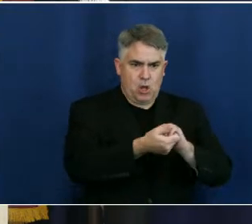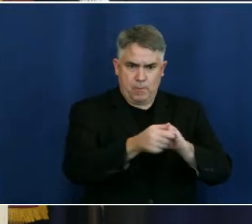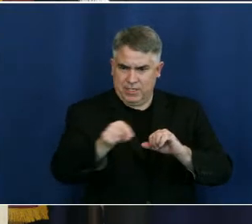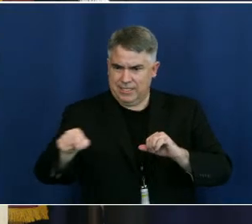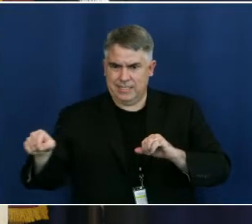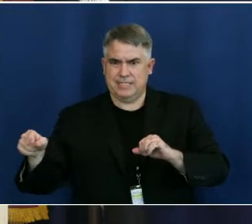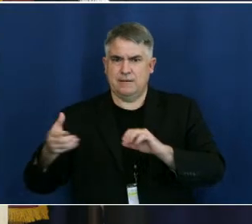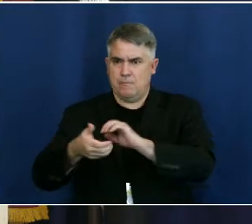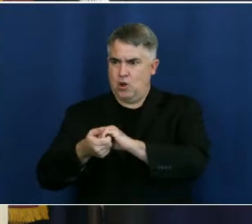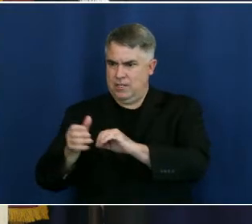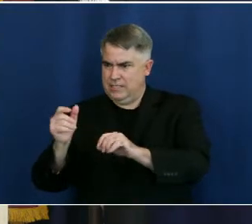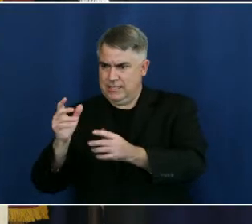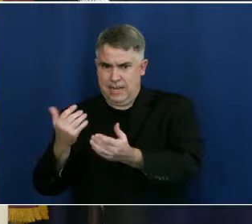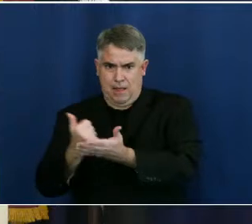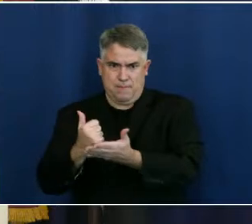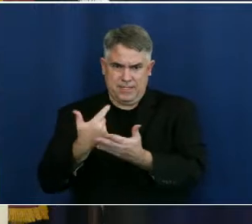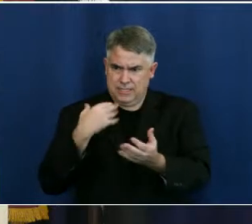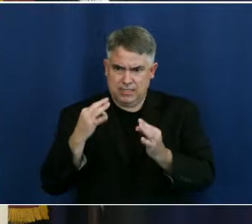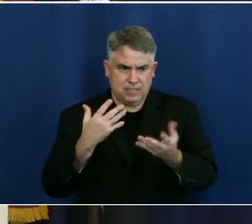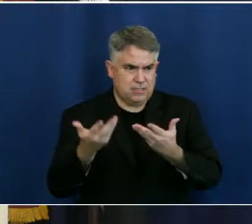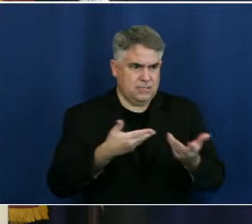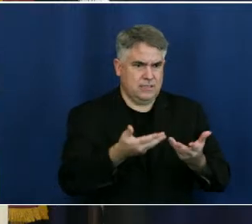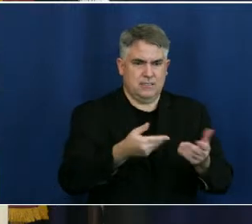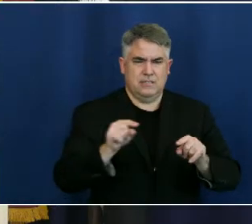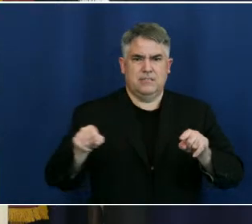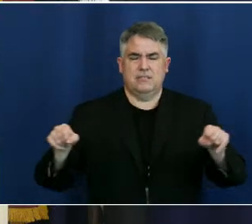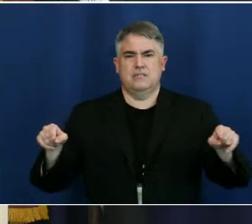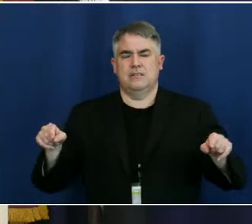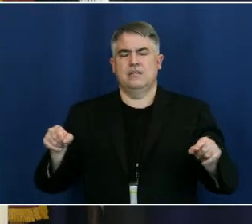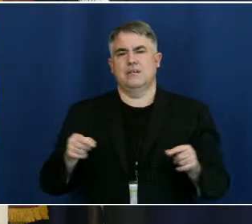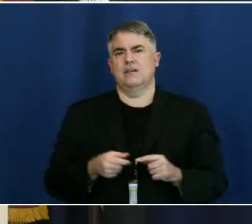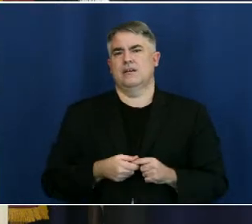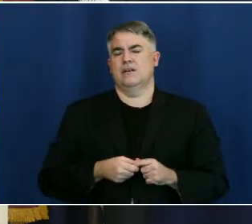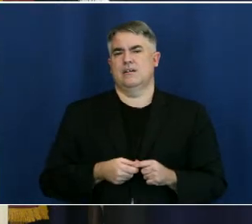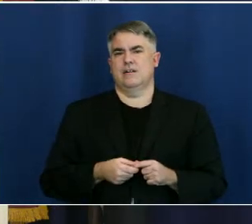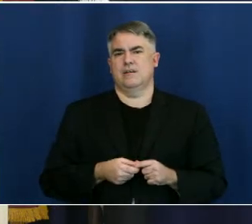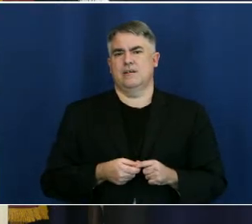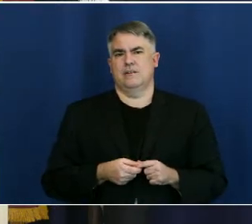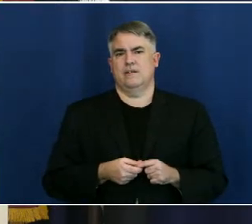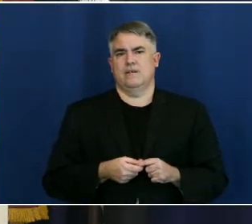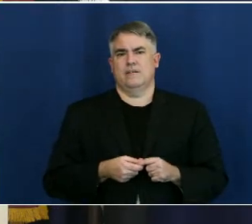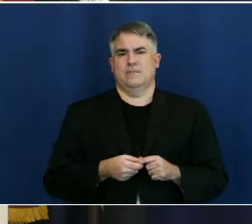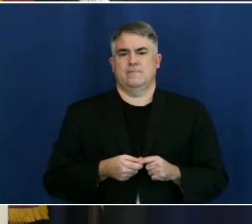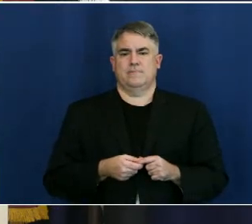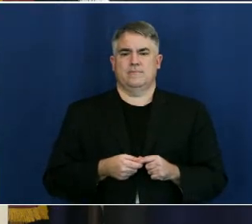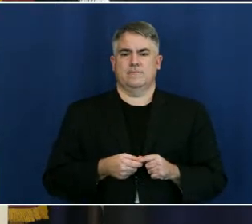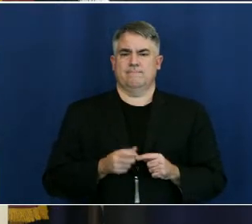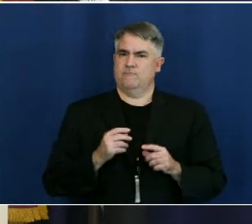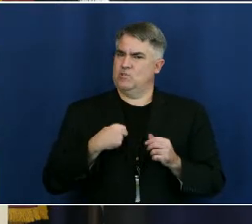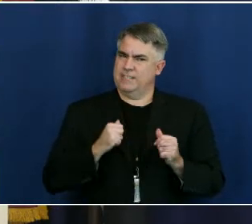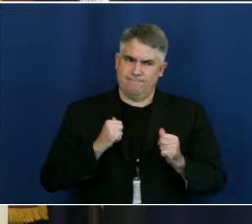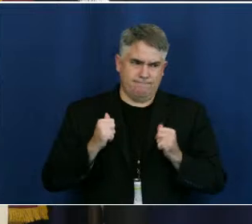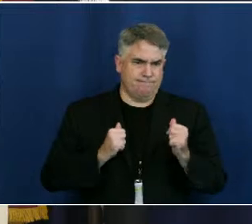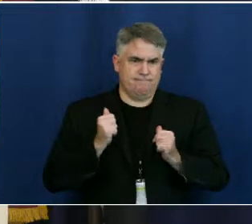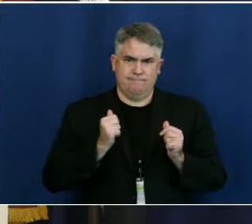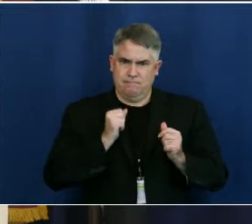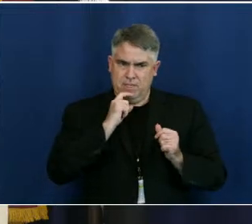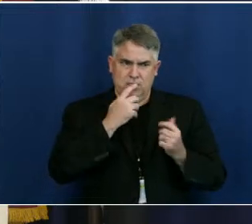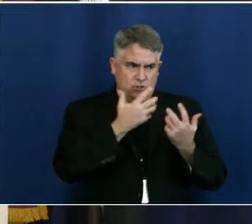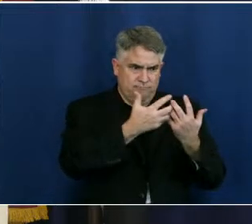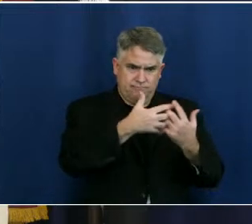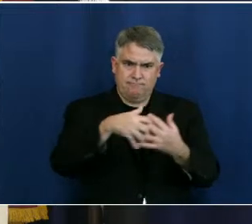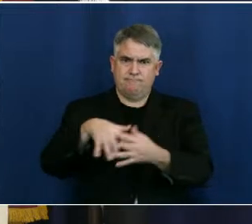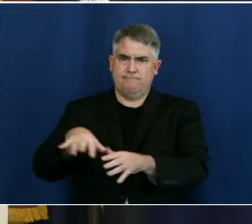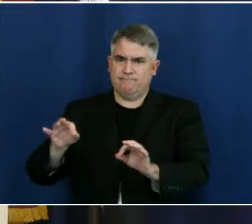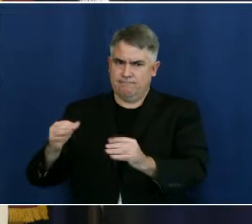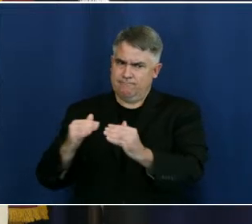as a result of taking the work that we've created to sort of the next level. And I think that, we've been here,